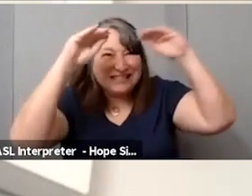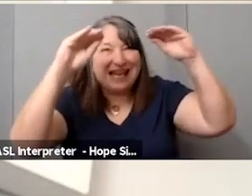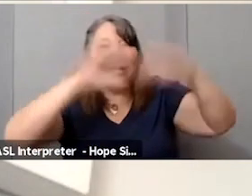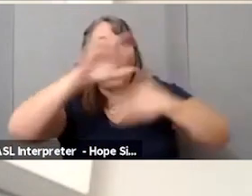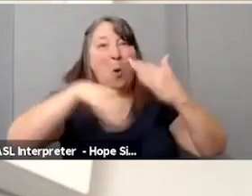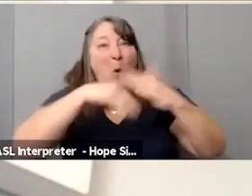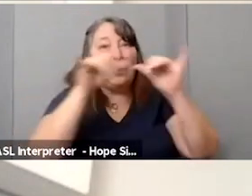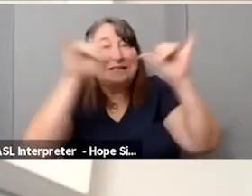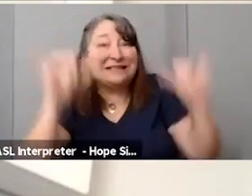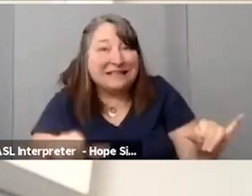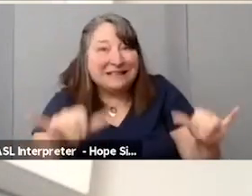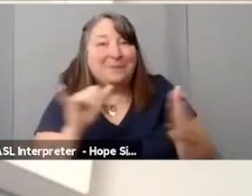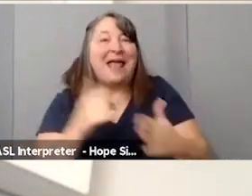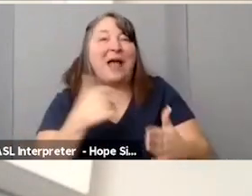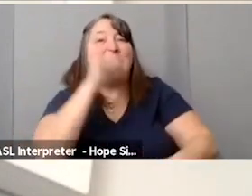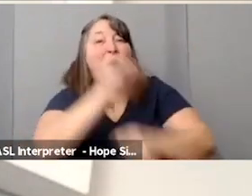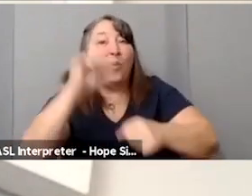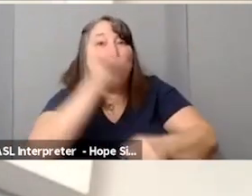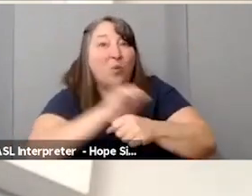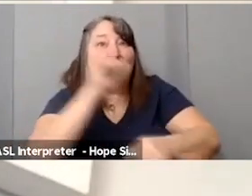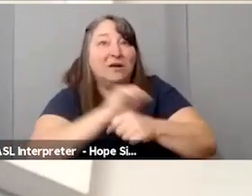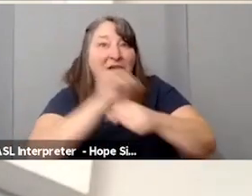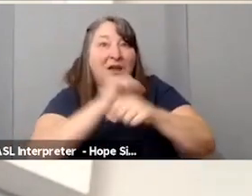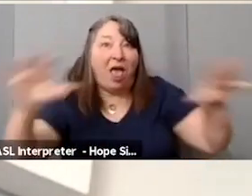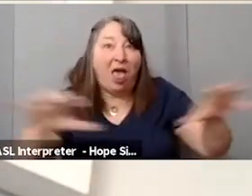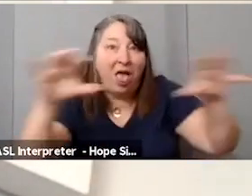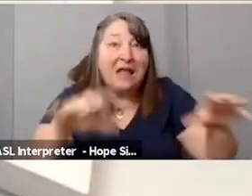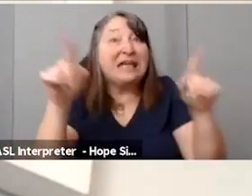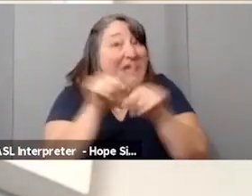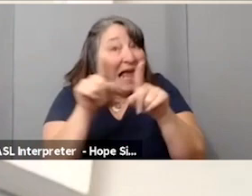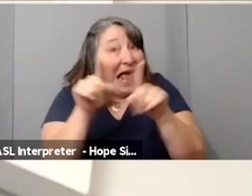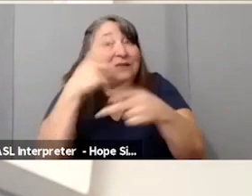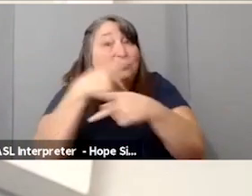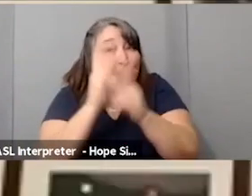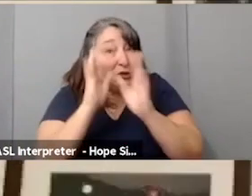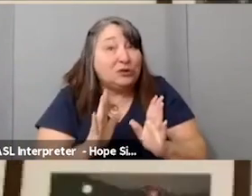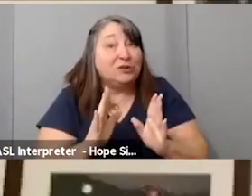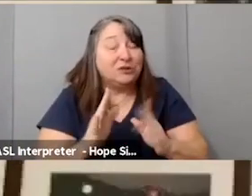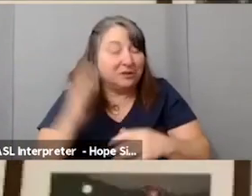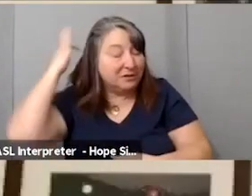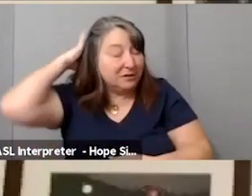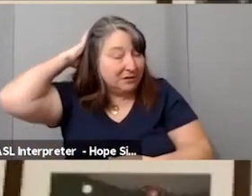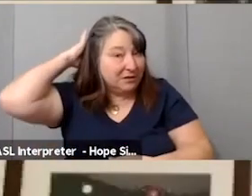we are working to do, even as producers. So I want to